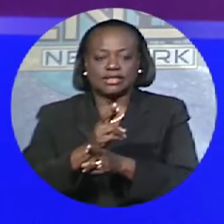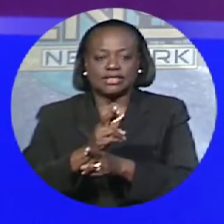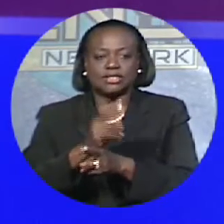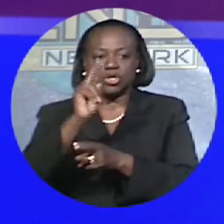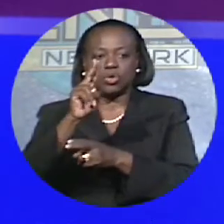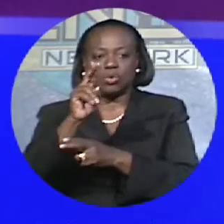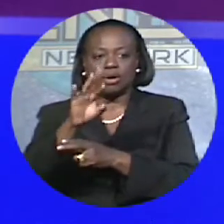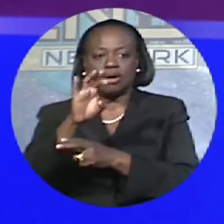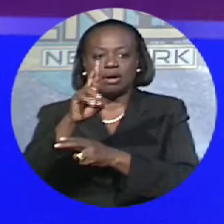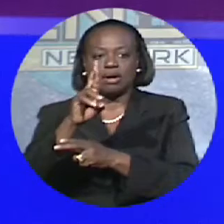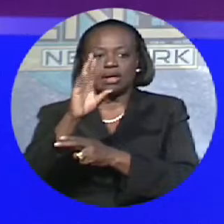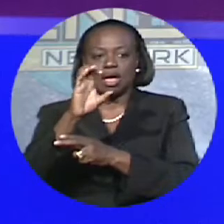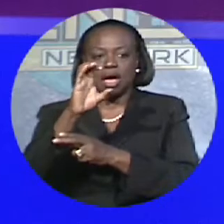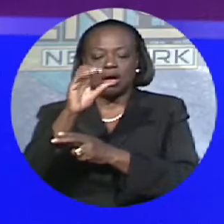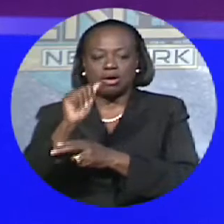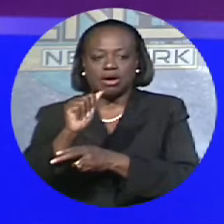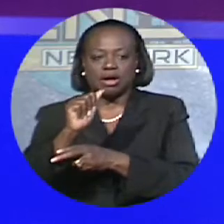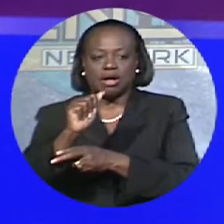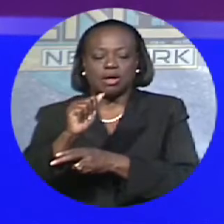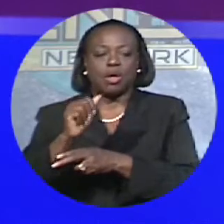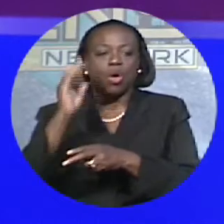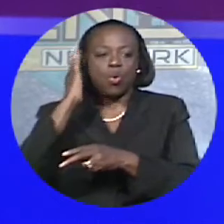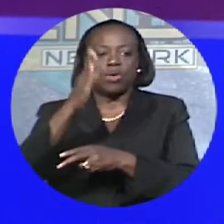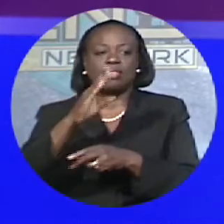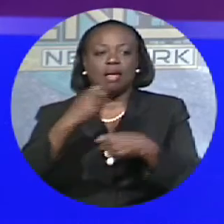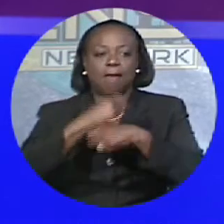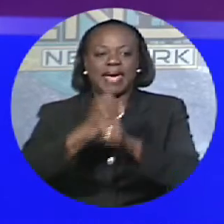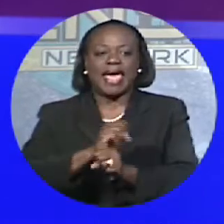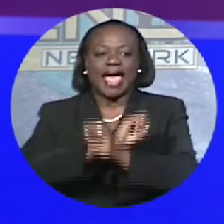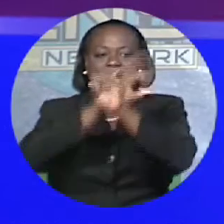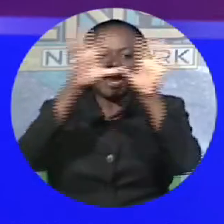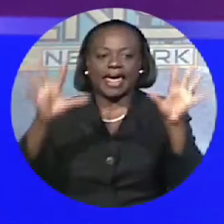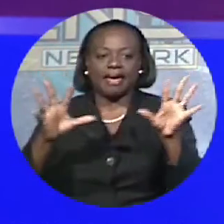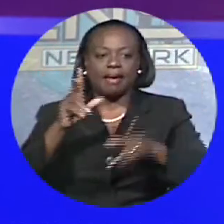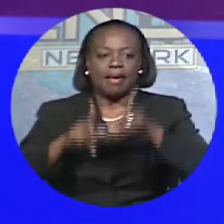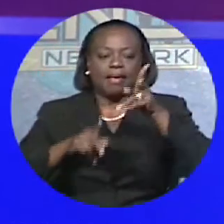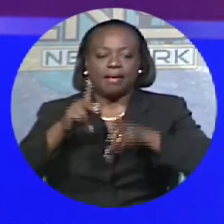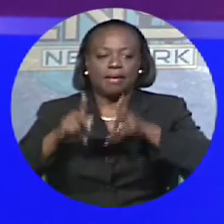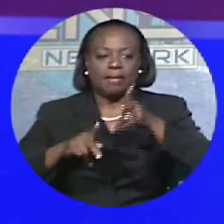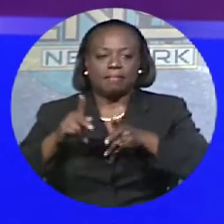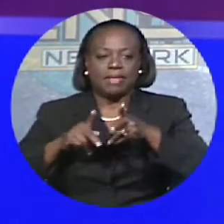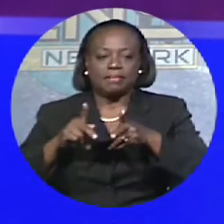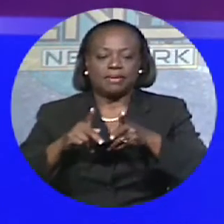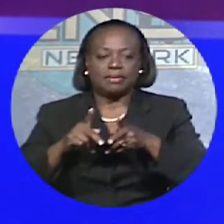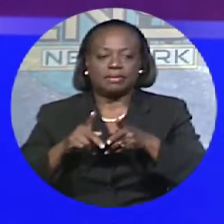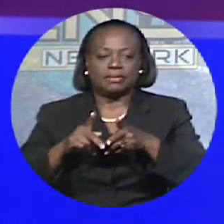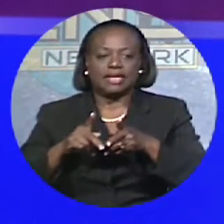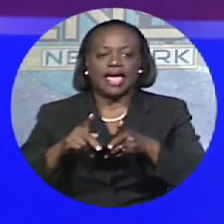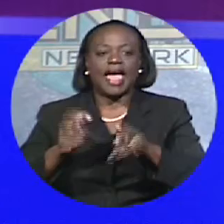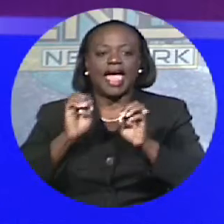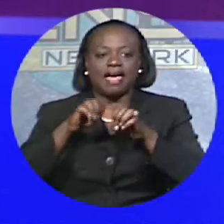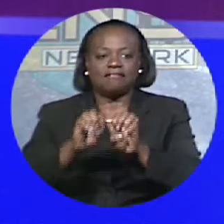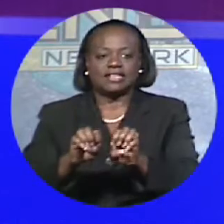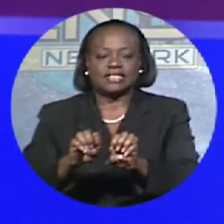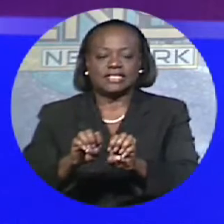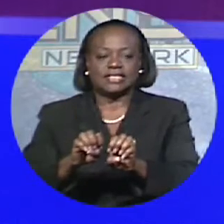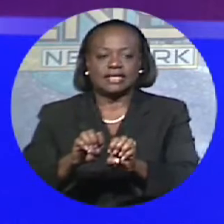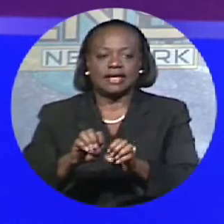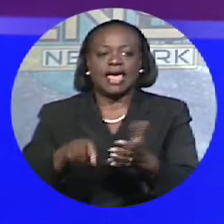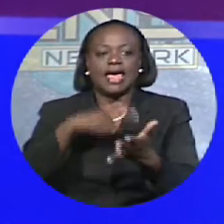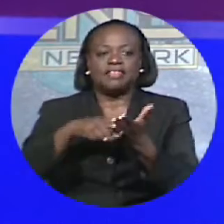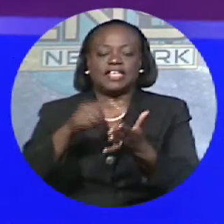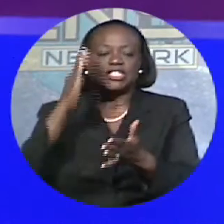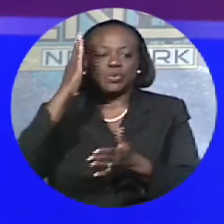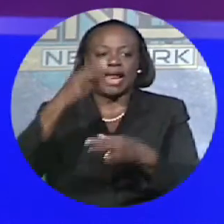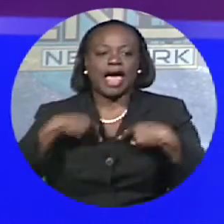set of clear consumer protection measures, which we told you about yesterday. IRCA says the new measures will ensure that a clear